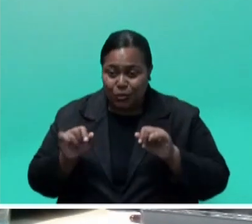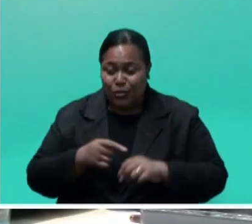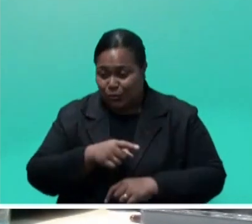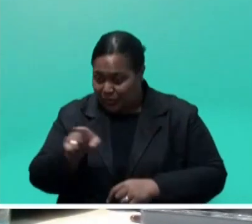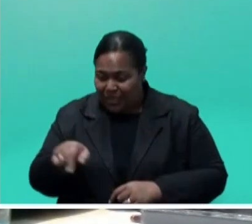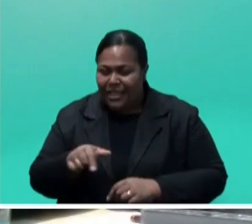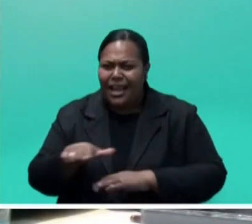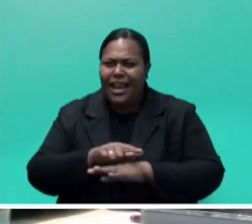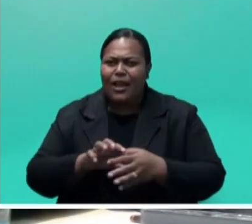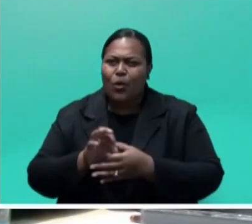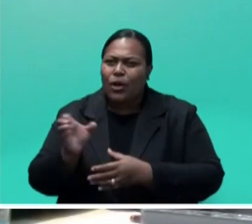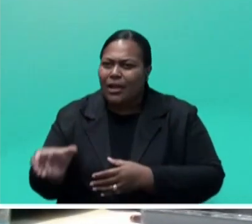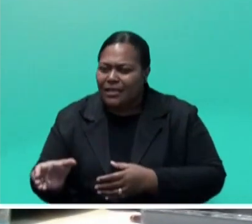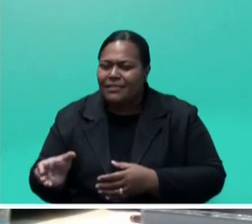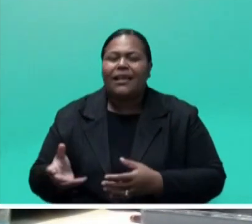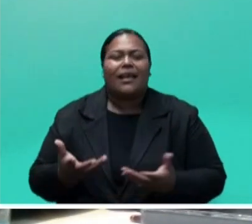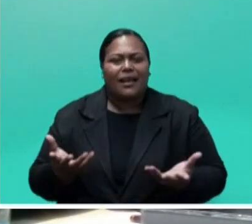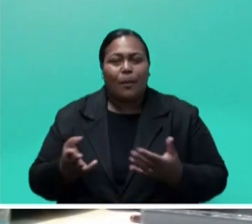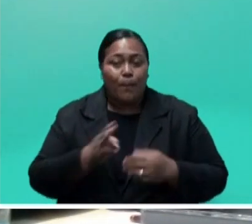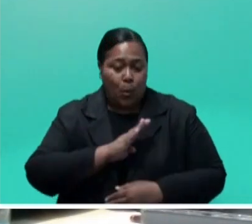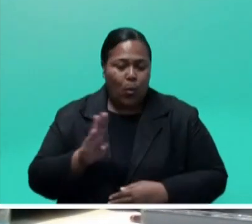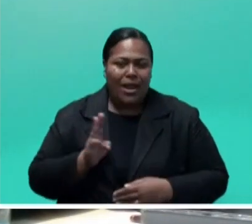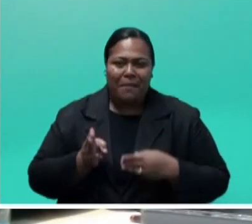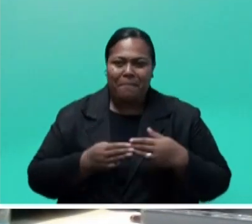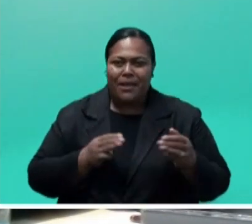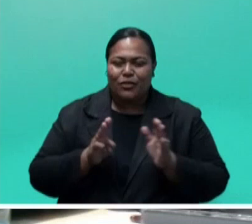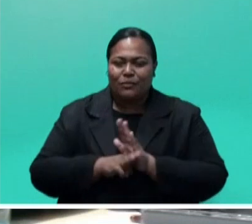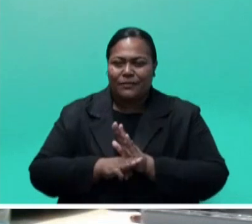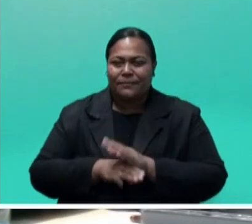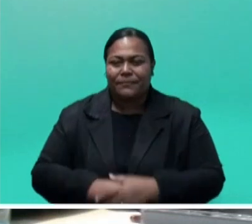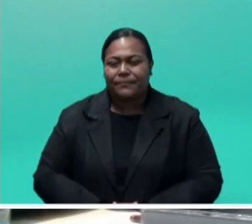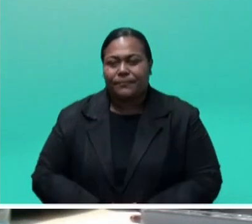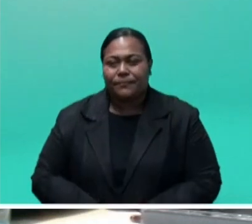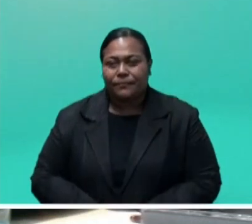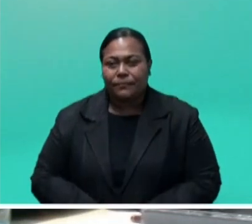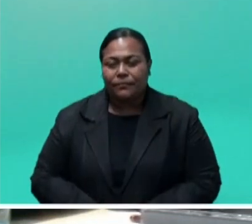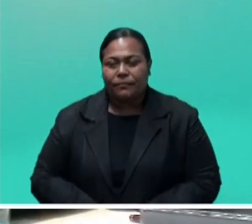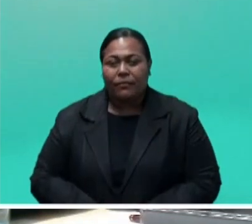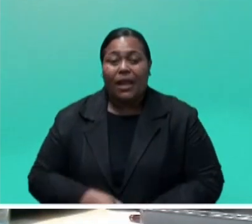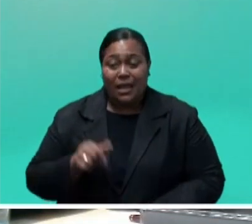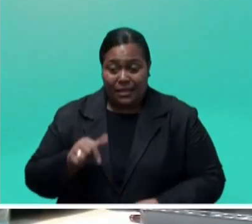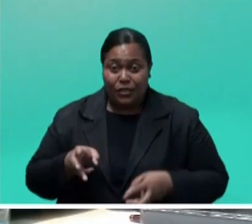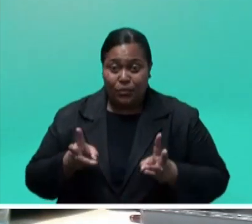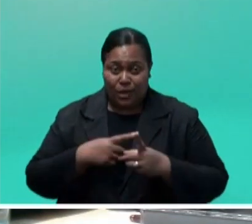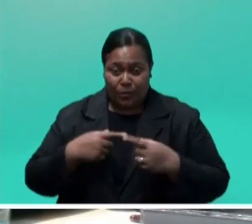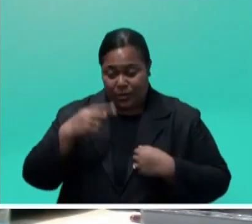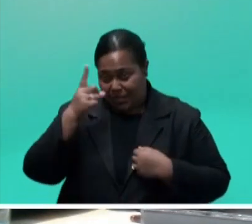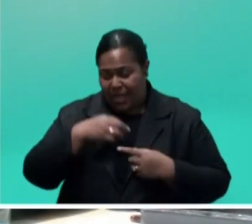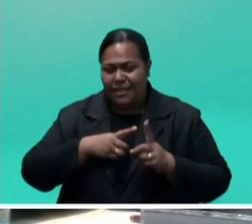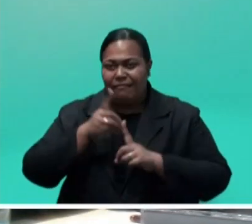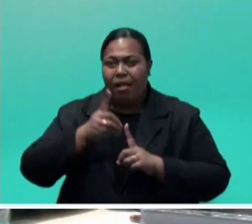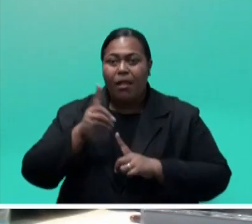with the board of FSC and the management. In this way, Mr. Speaker, we'll be able to develop strategies with